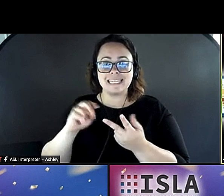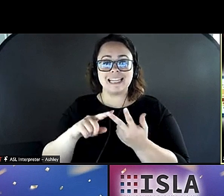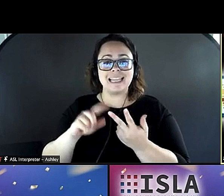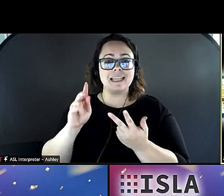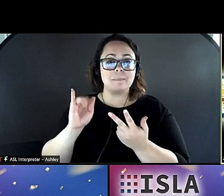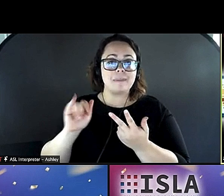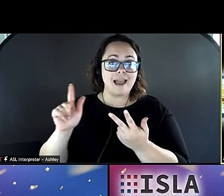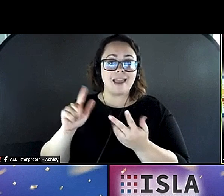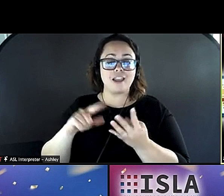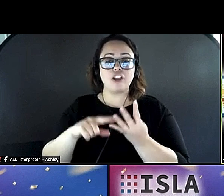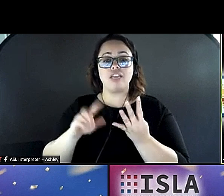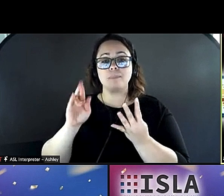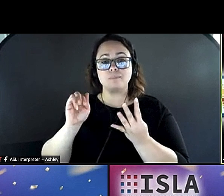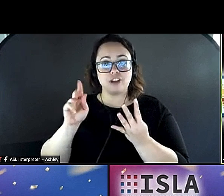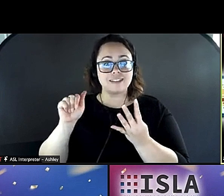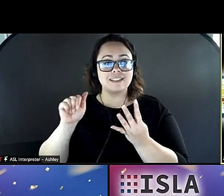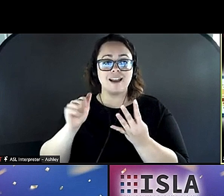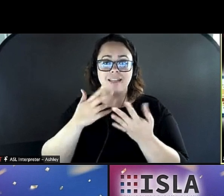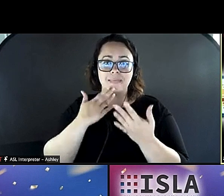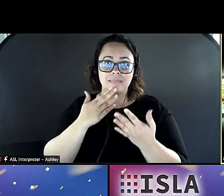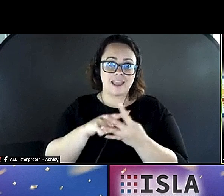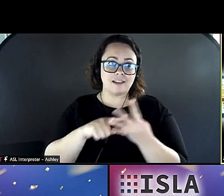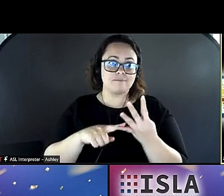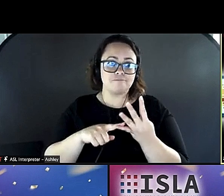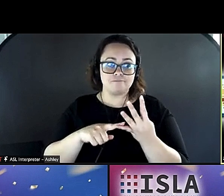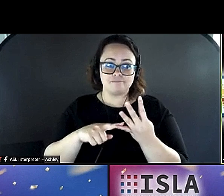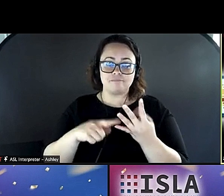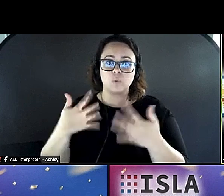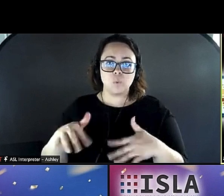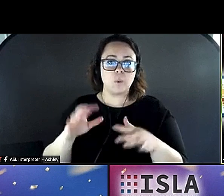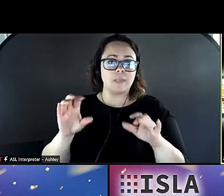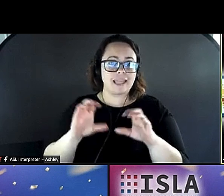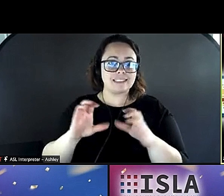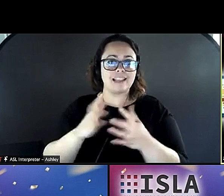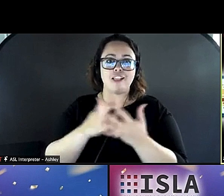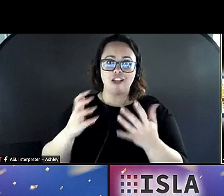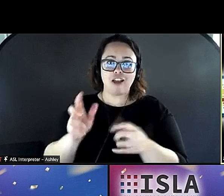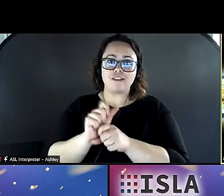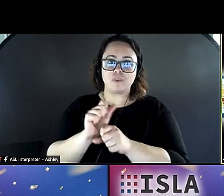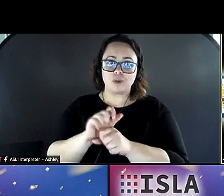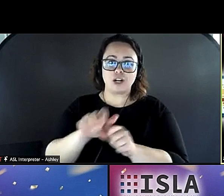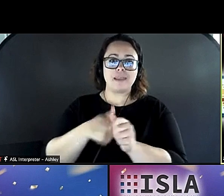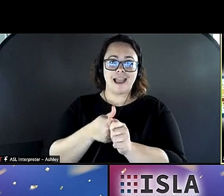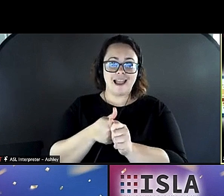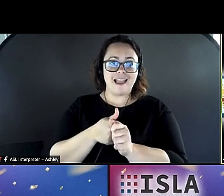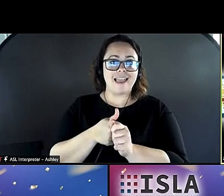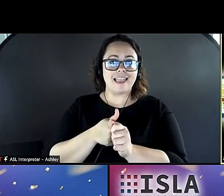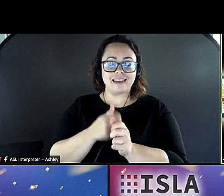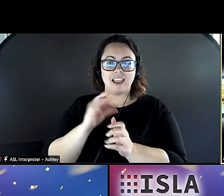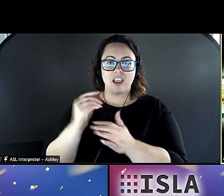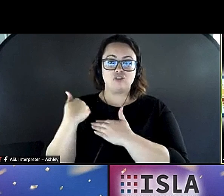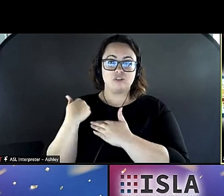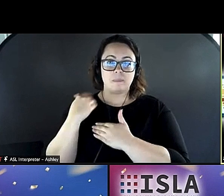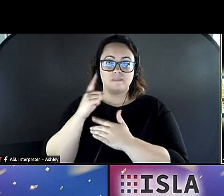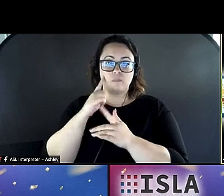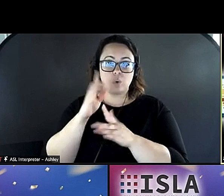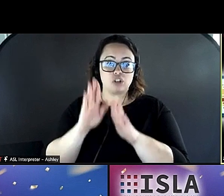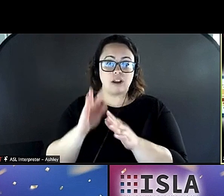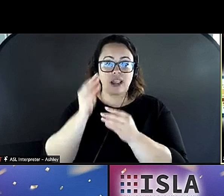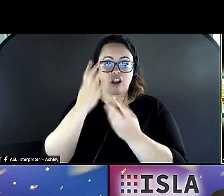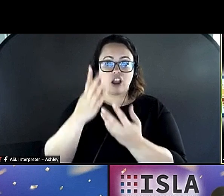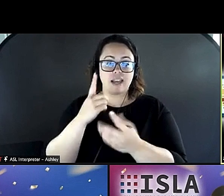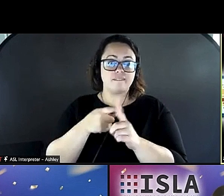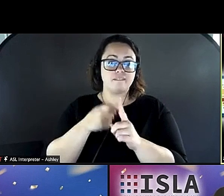Brenda Bridges-Cruz. They put a lot of work into this academy behind the scenes and truly are responsible for great content that comes from